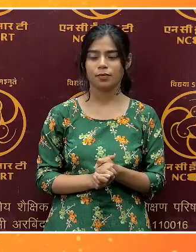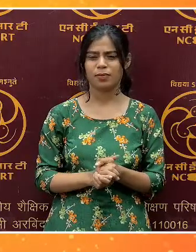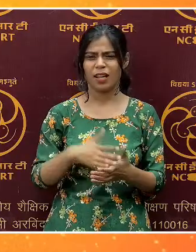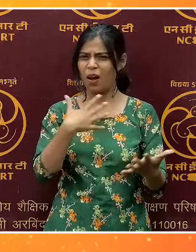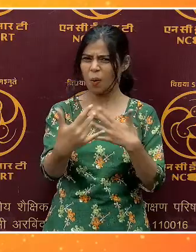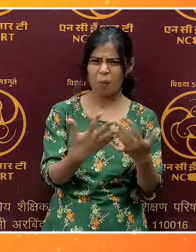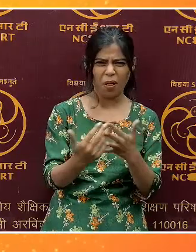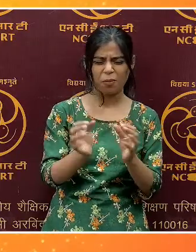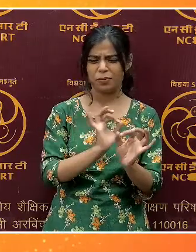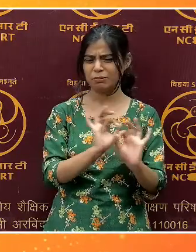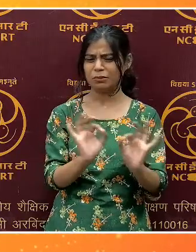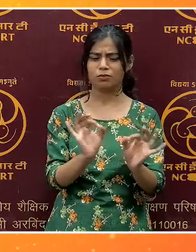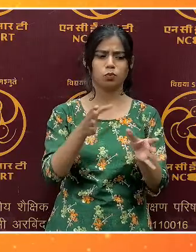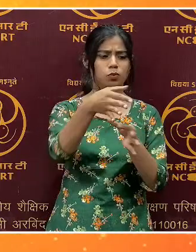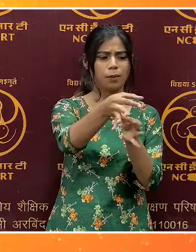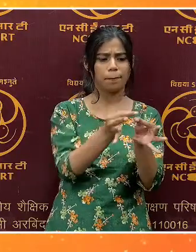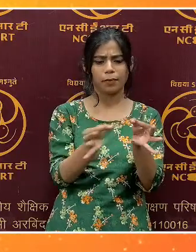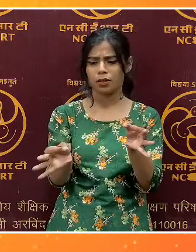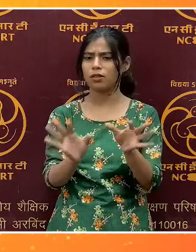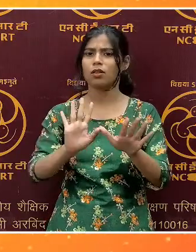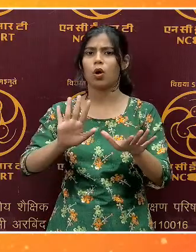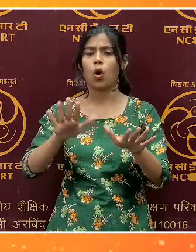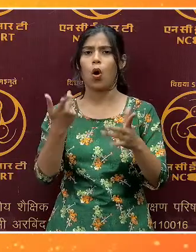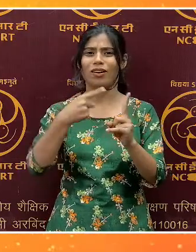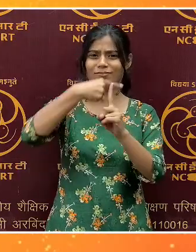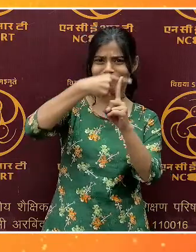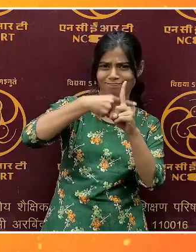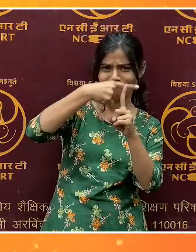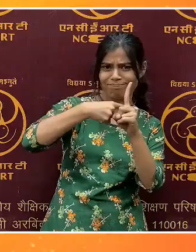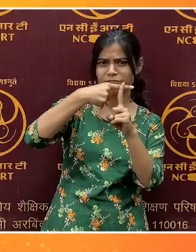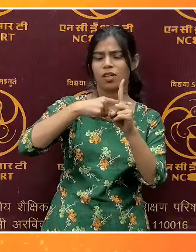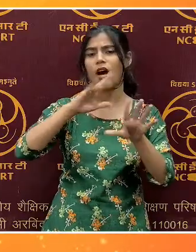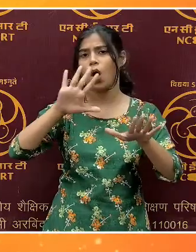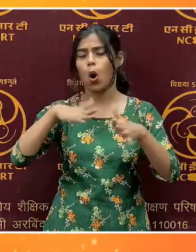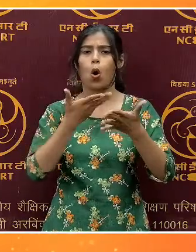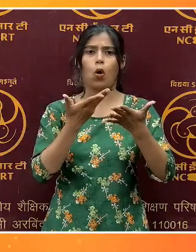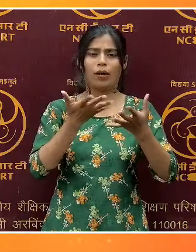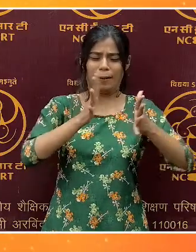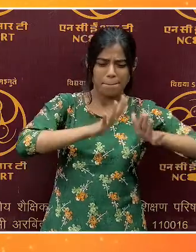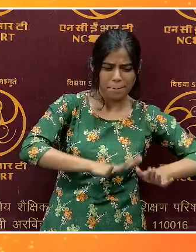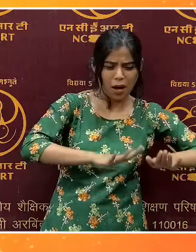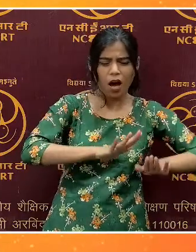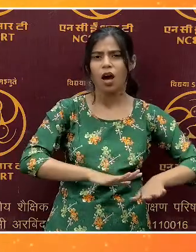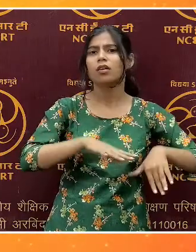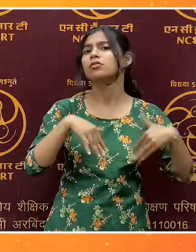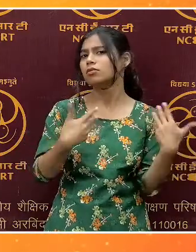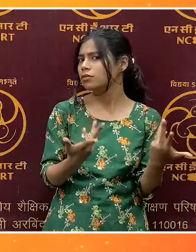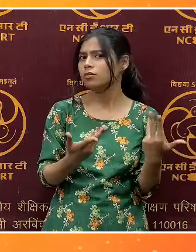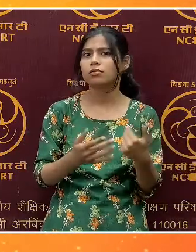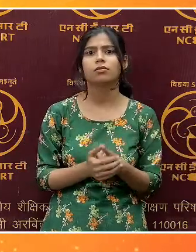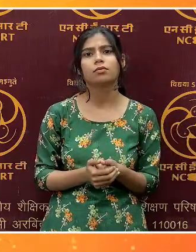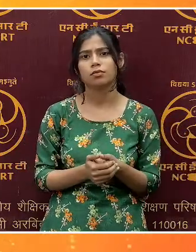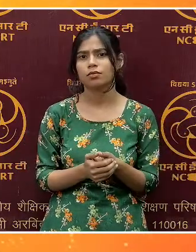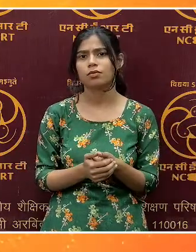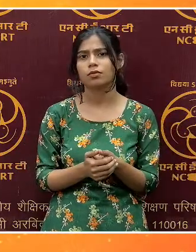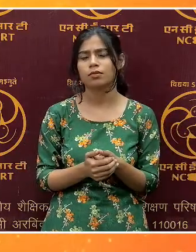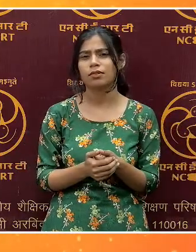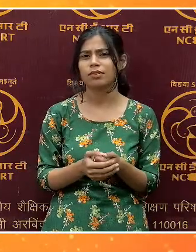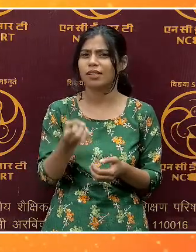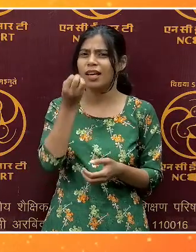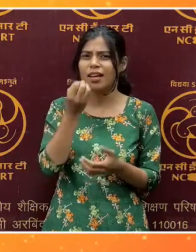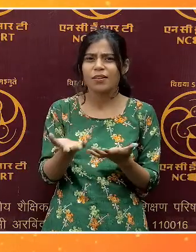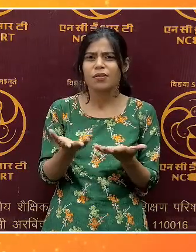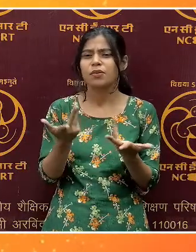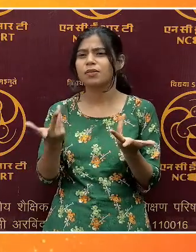anything, for example, talk of temperature or talk of pressure, if we don't measure it, it means we are just